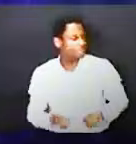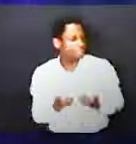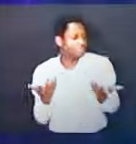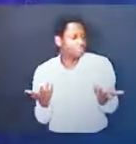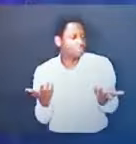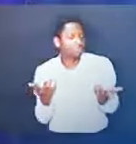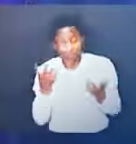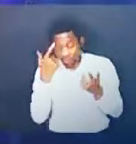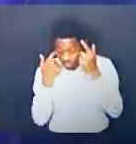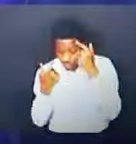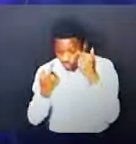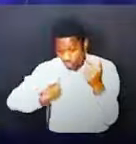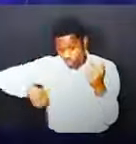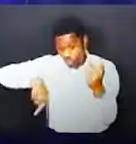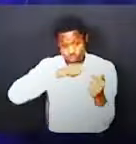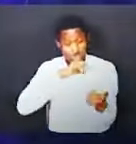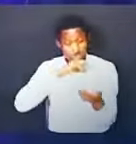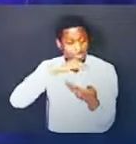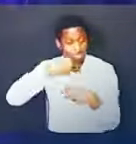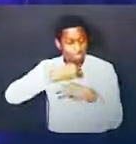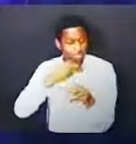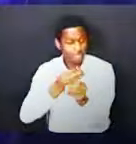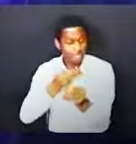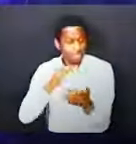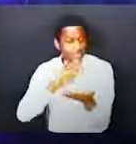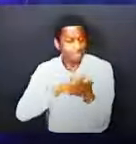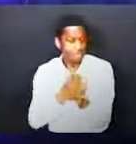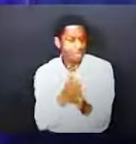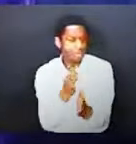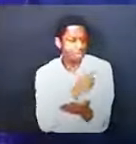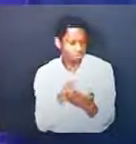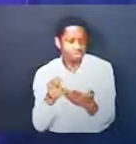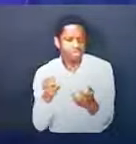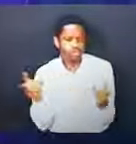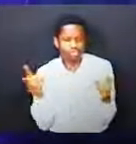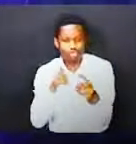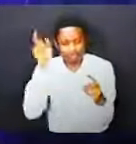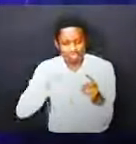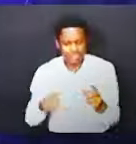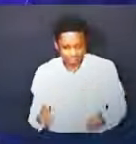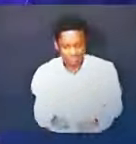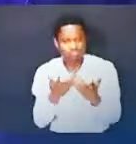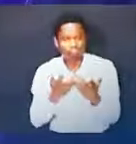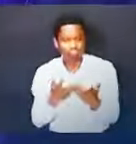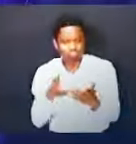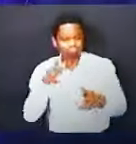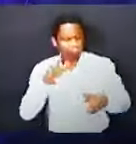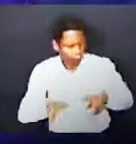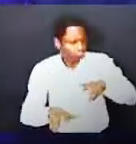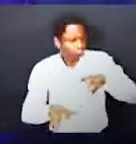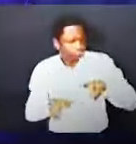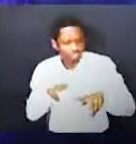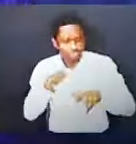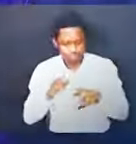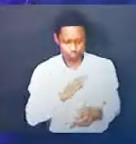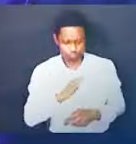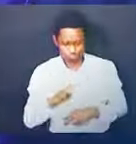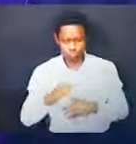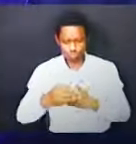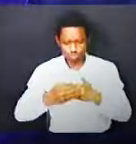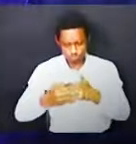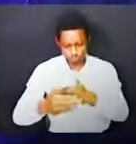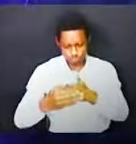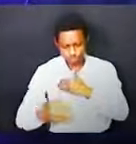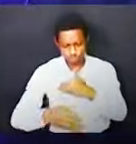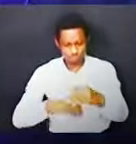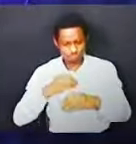have been made holy. It sounds like why yeah, crong crong. So live a holy life. Enti bo abrabo crong crong. Nantimoa. Go forward. Have